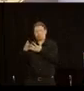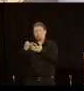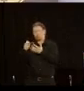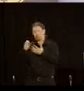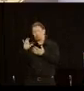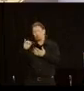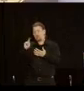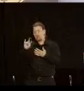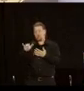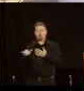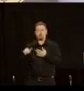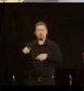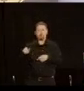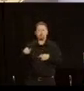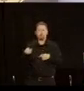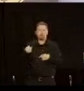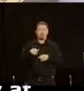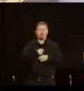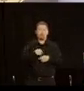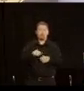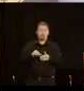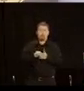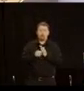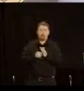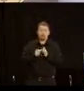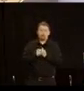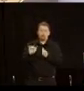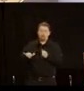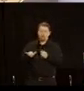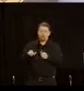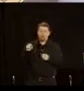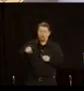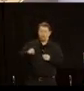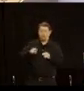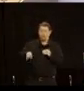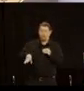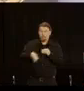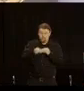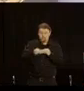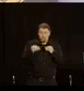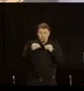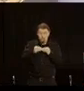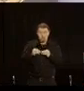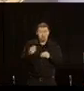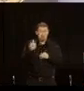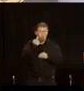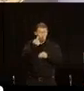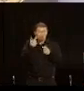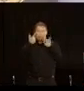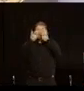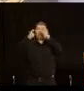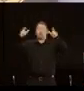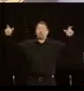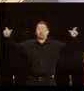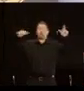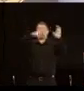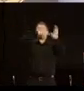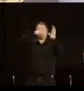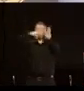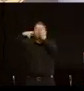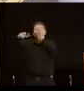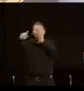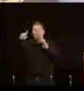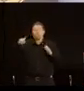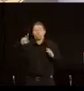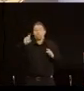And if we weren't impressed enough already, Harrison recently produced a large painting of the Texas Roadhouse logo for